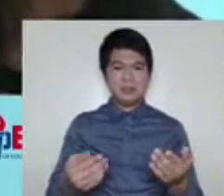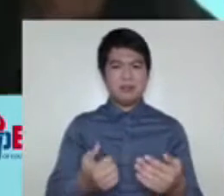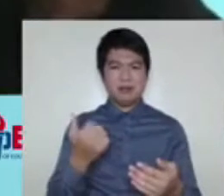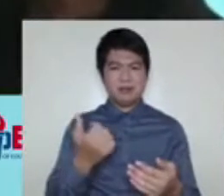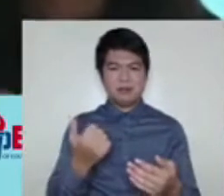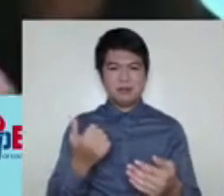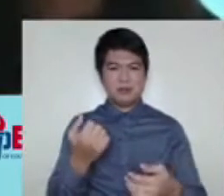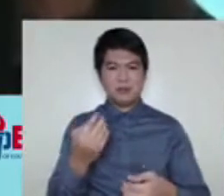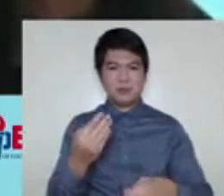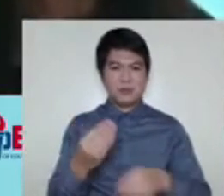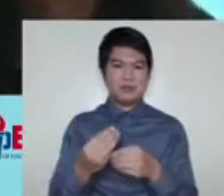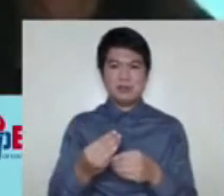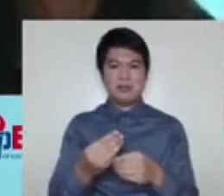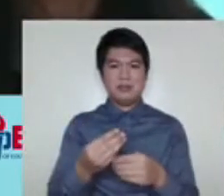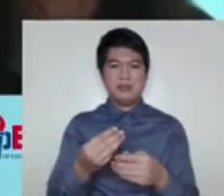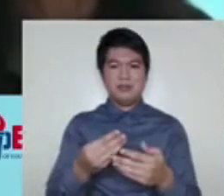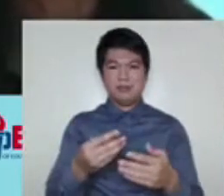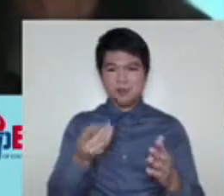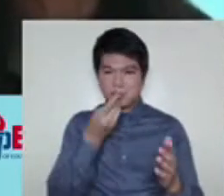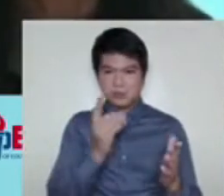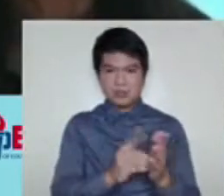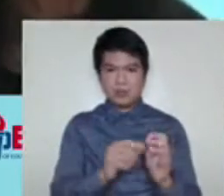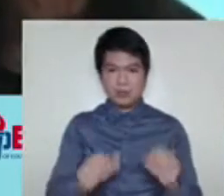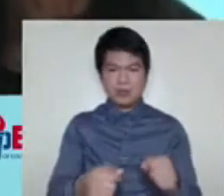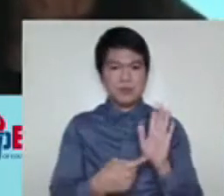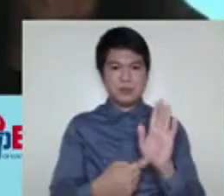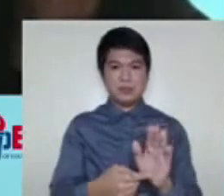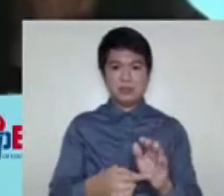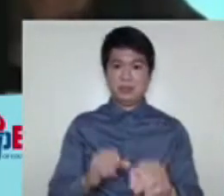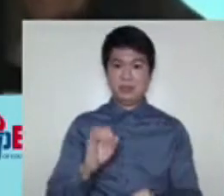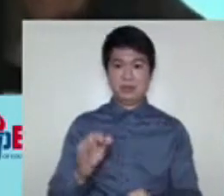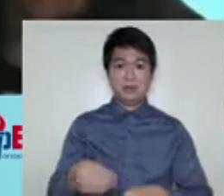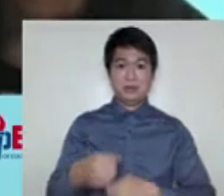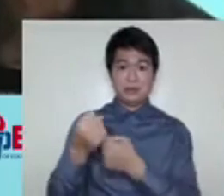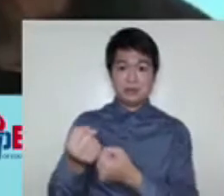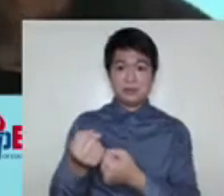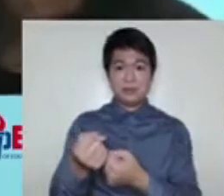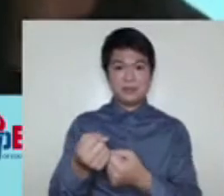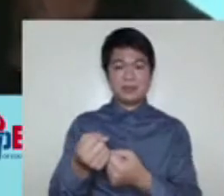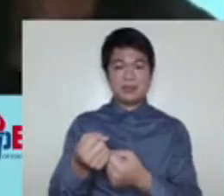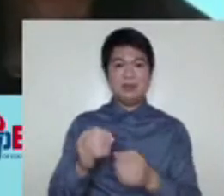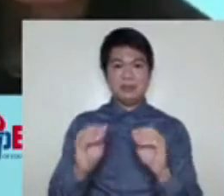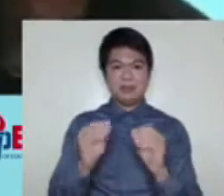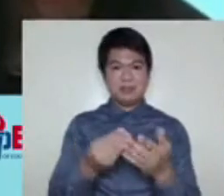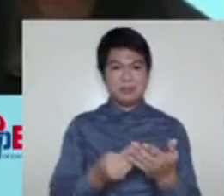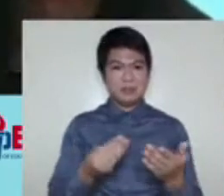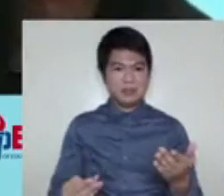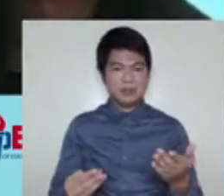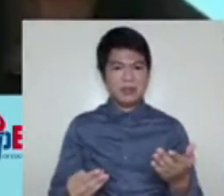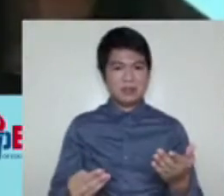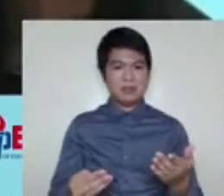specify. So if in case you submit an annotated teaching material, that is equivalent to a very